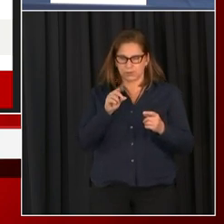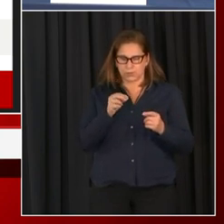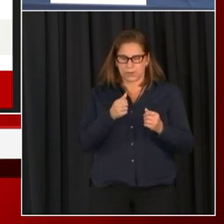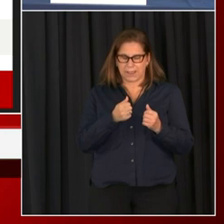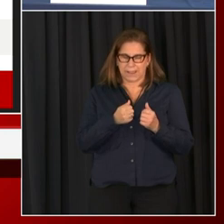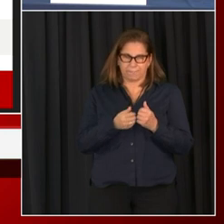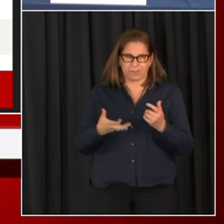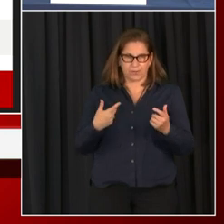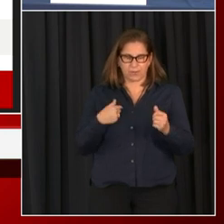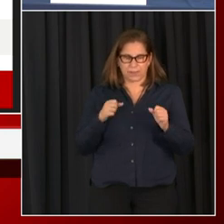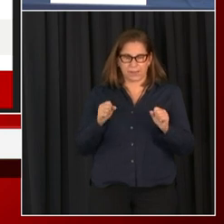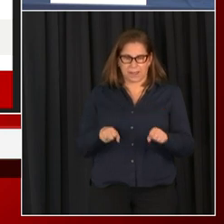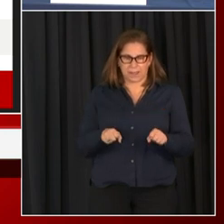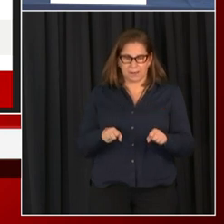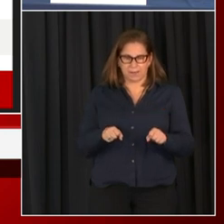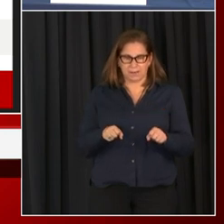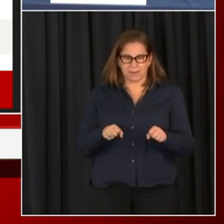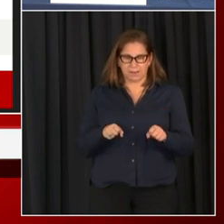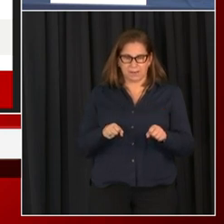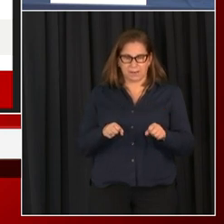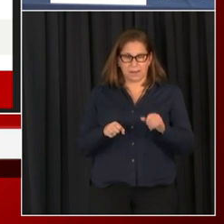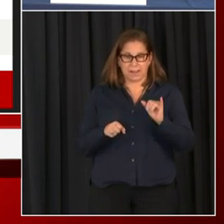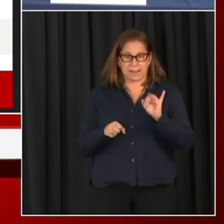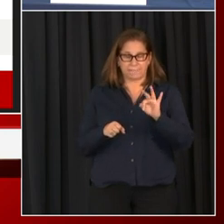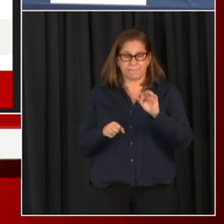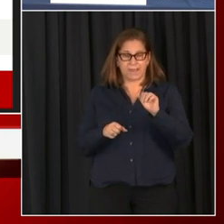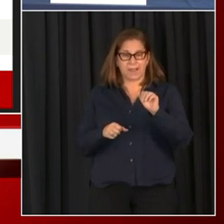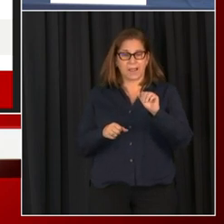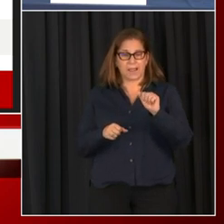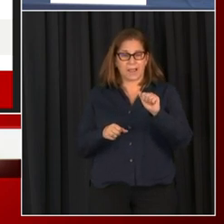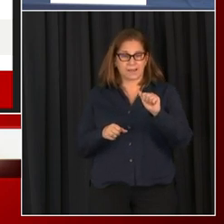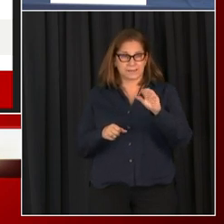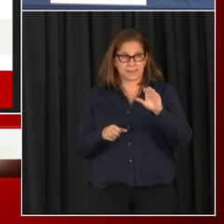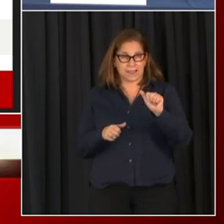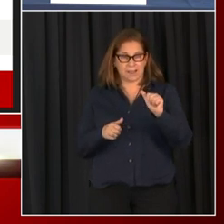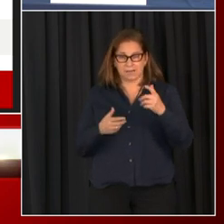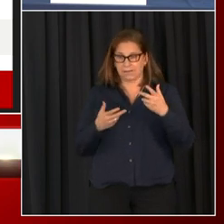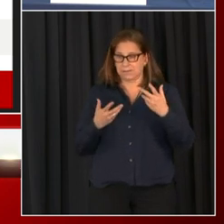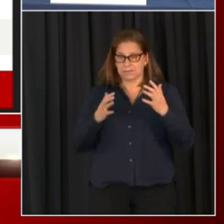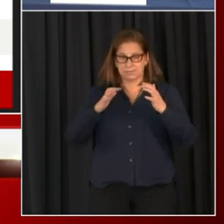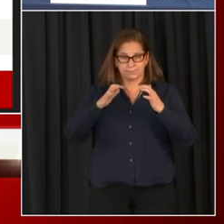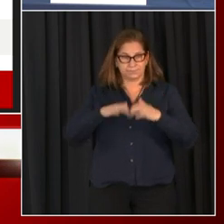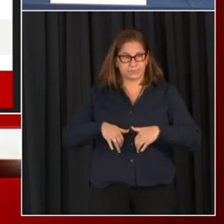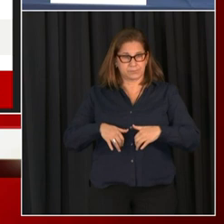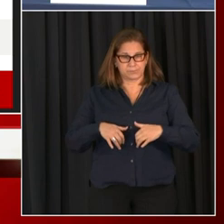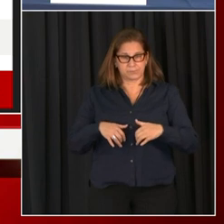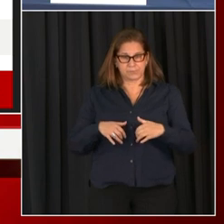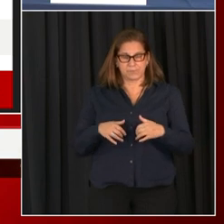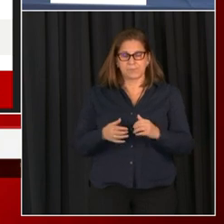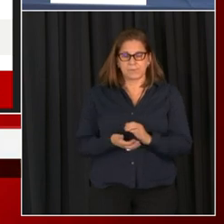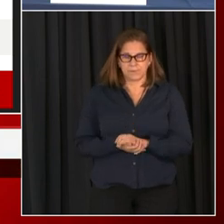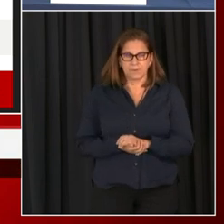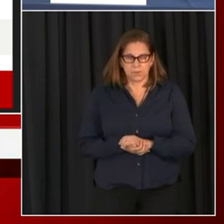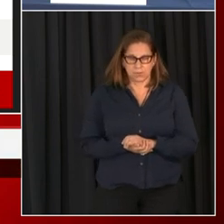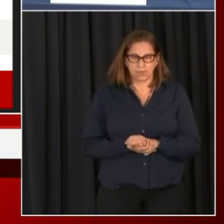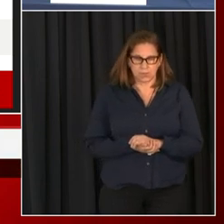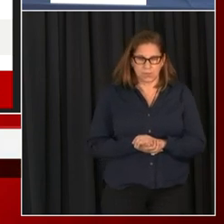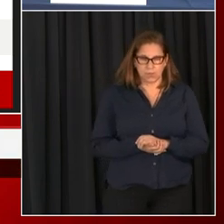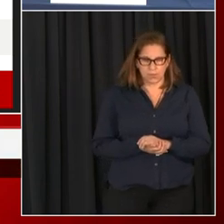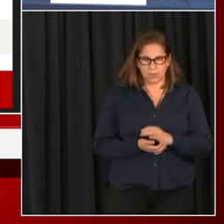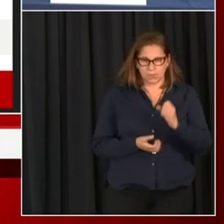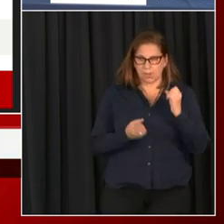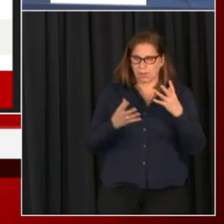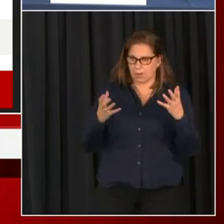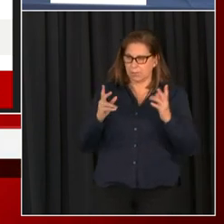the Affordable Care Act goes away, millions of Americans will lose their health insurance.